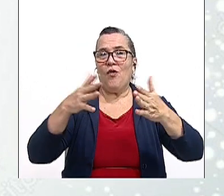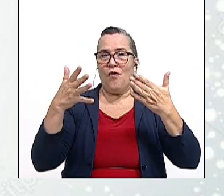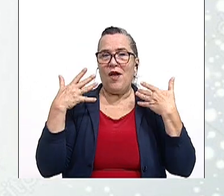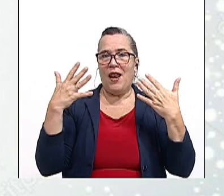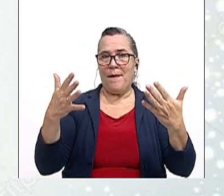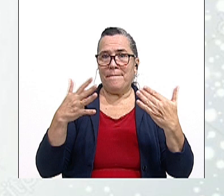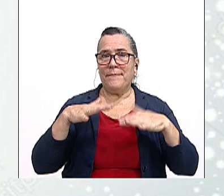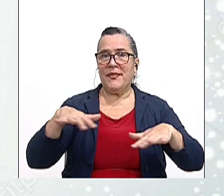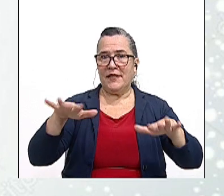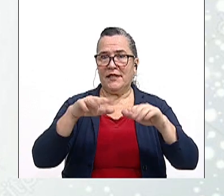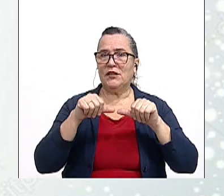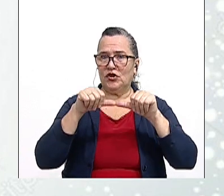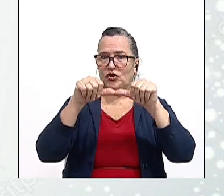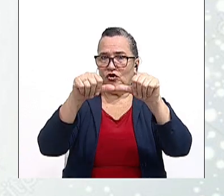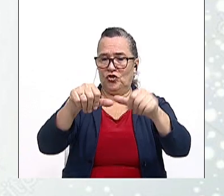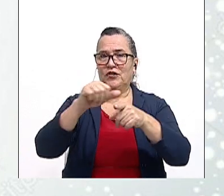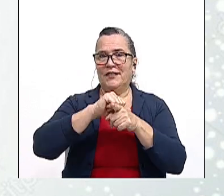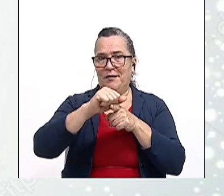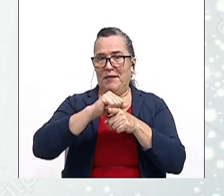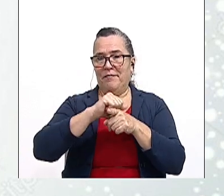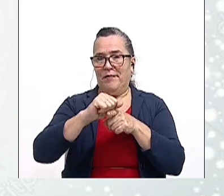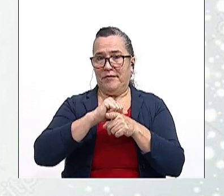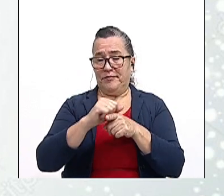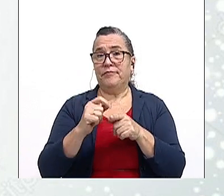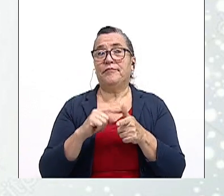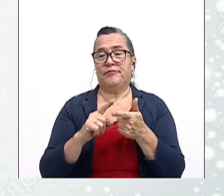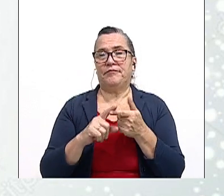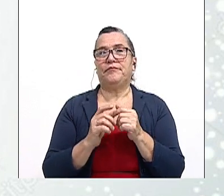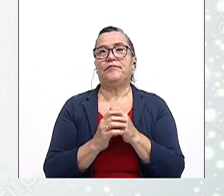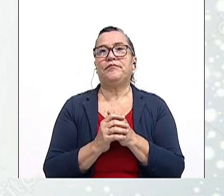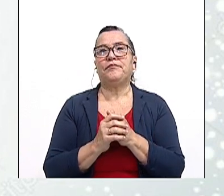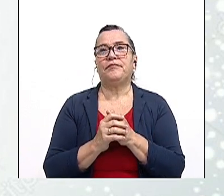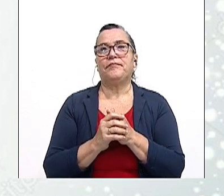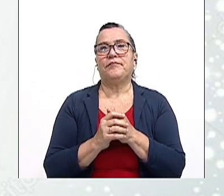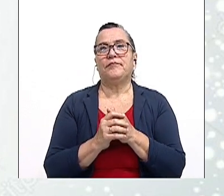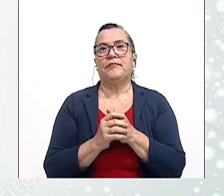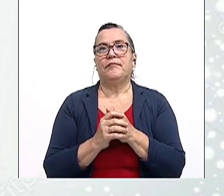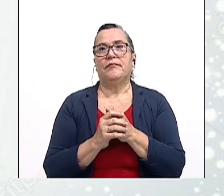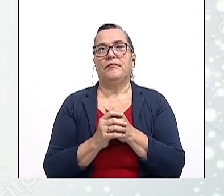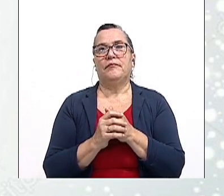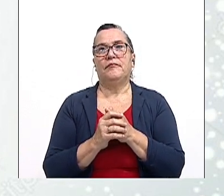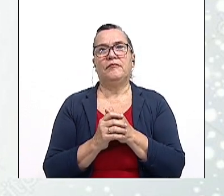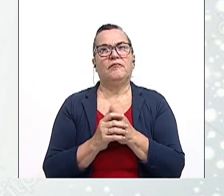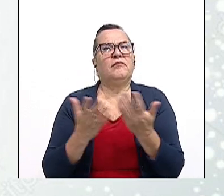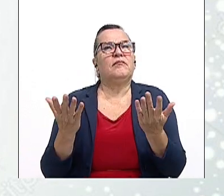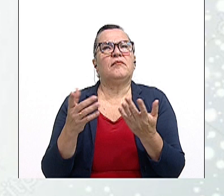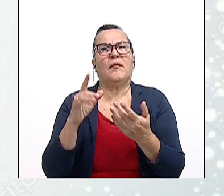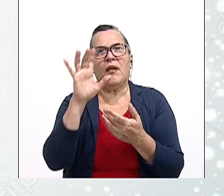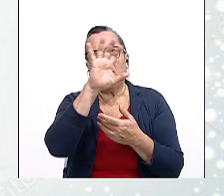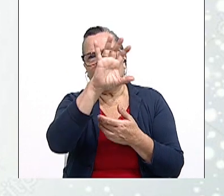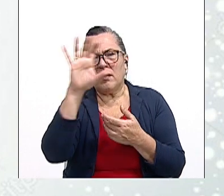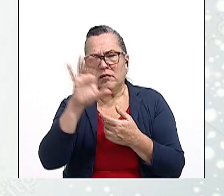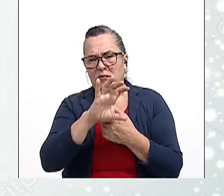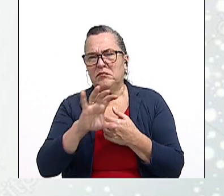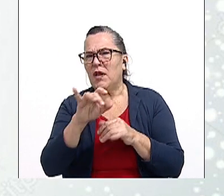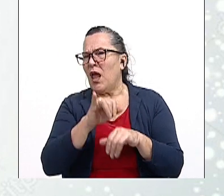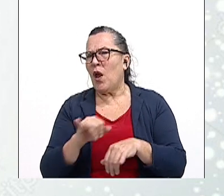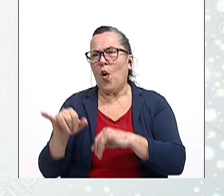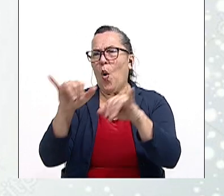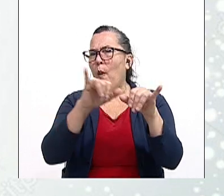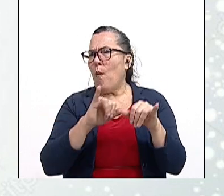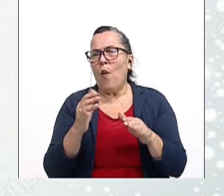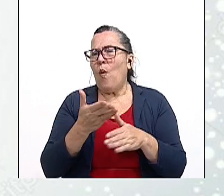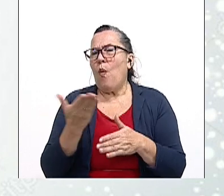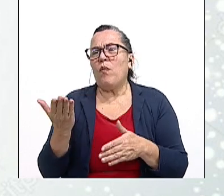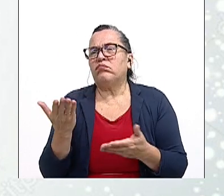Everyday sustainable practices. Very good. Then we have another question that it says, what do